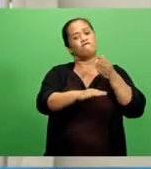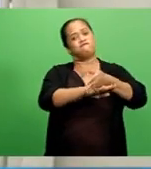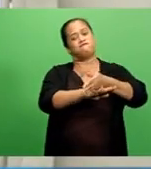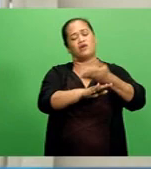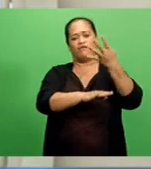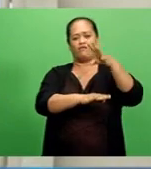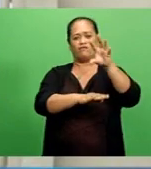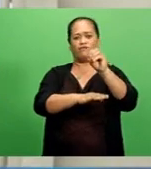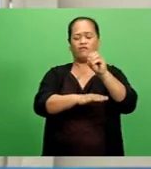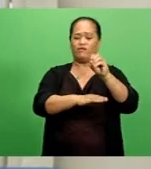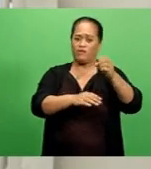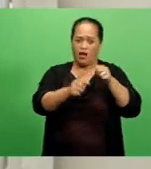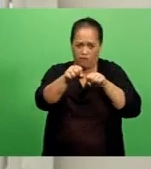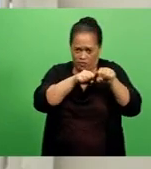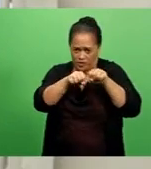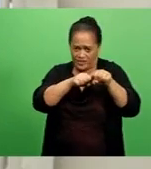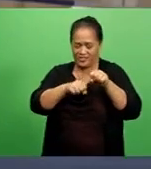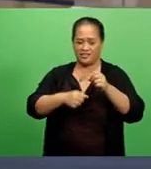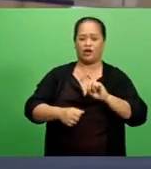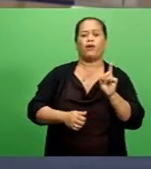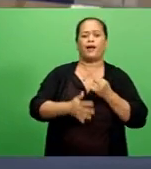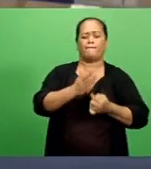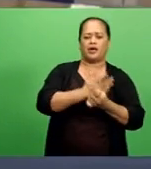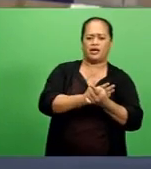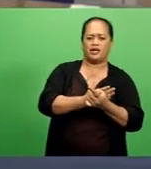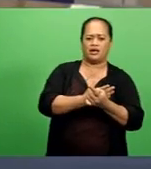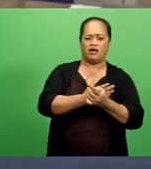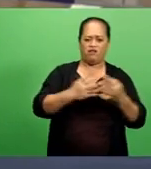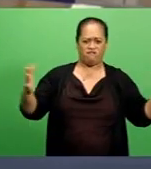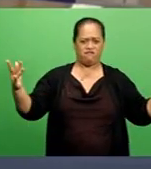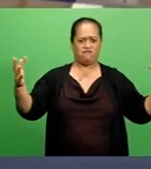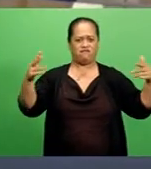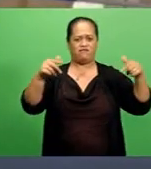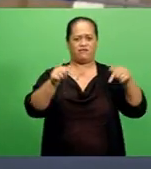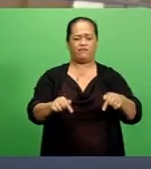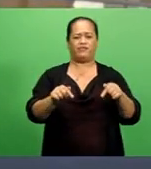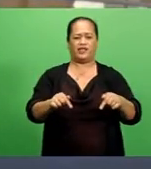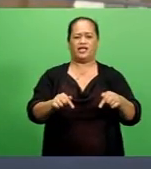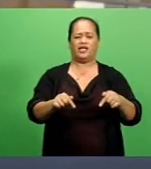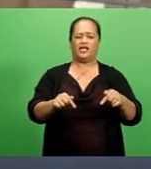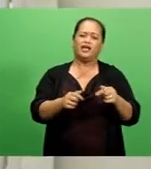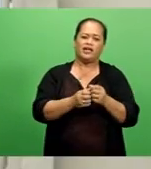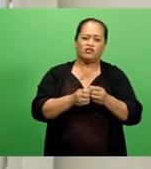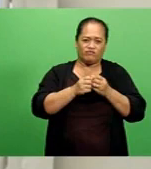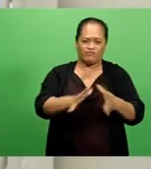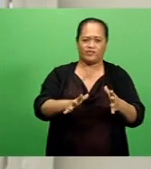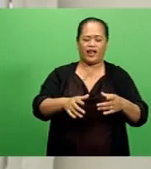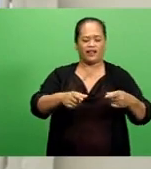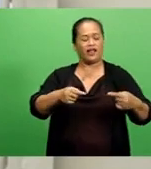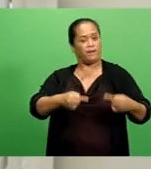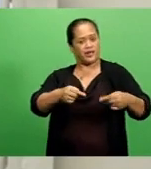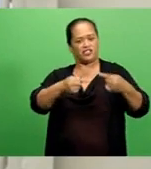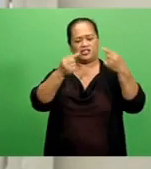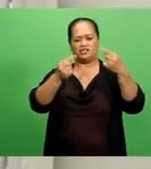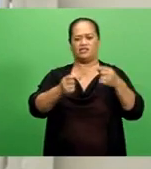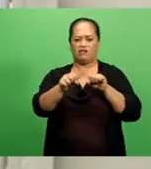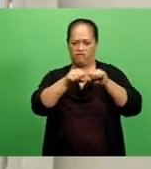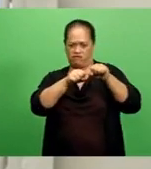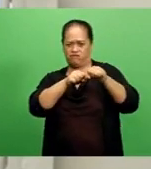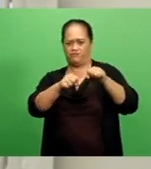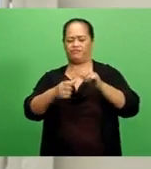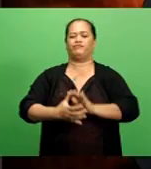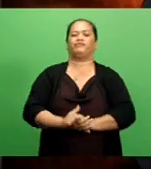here at the Commander Stan Brown Gym for the first Boxing Fiji event of the year. Venina Rakautonga,